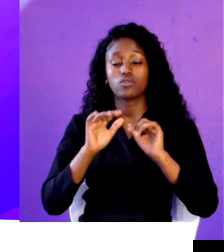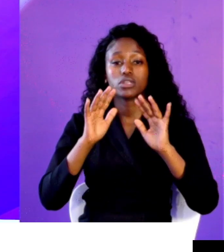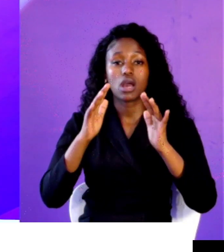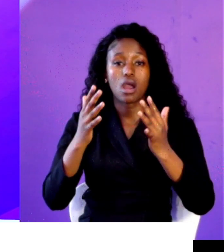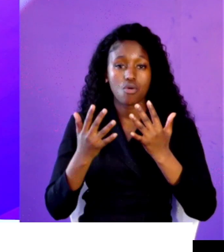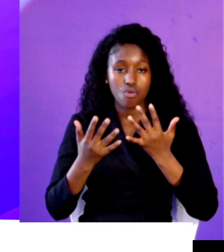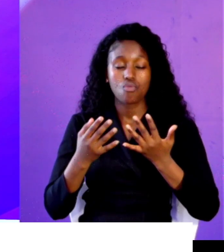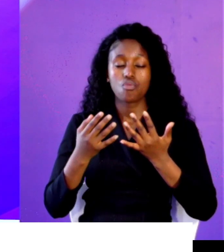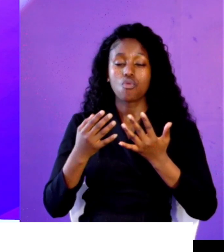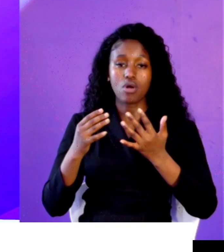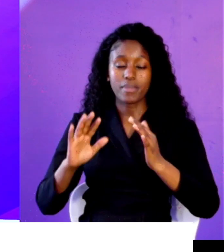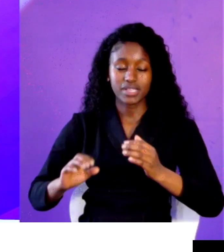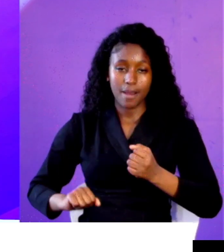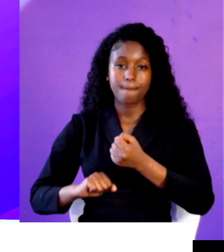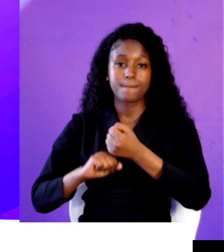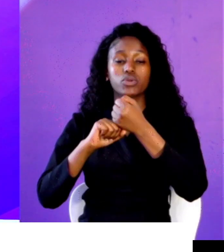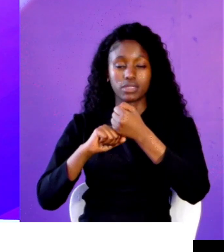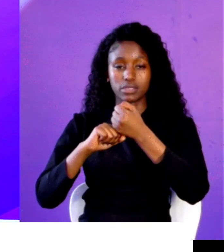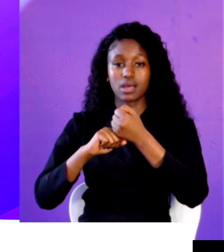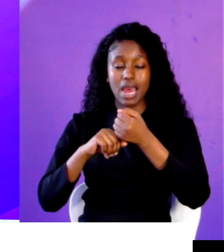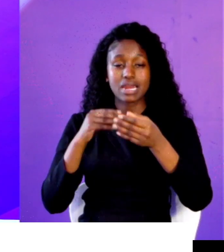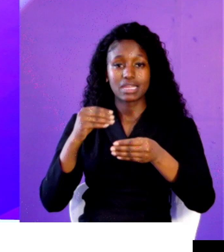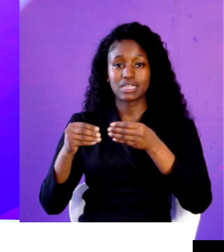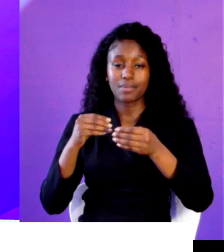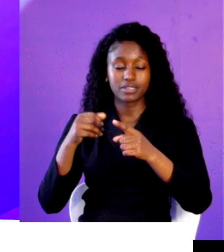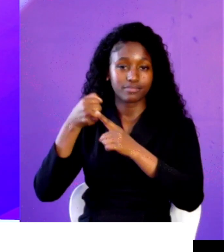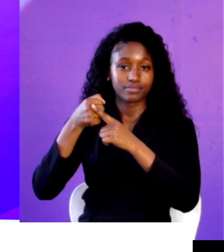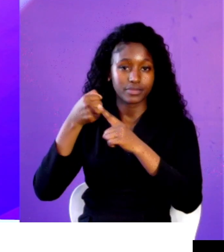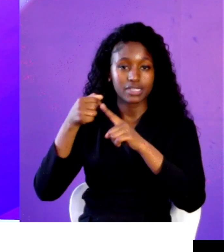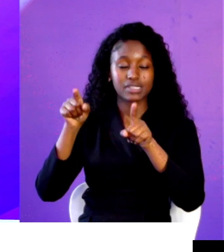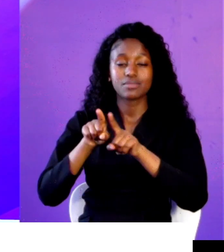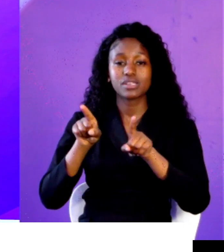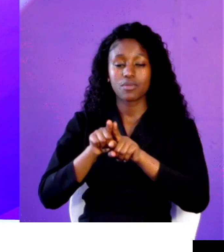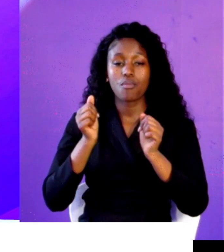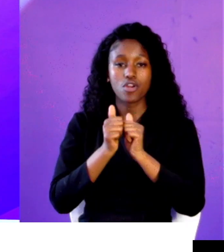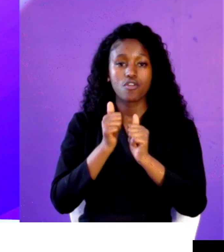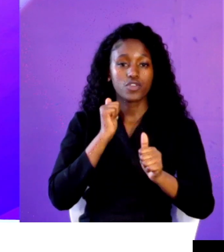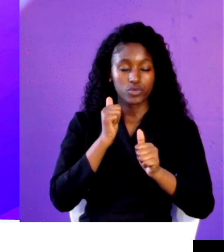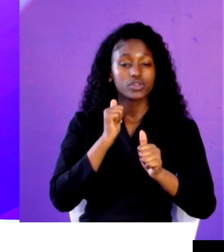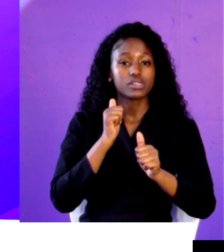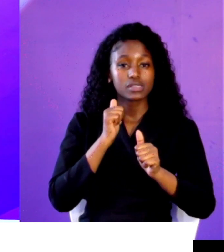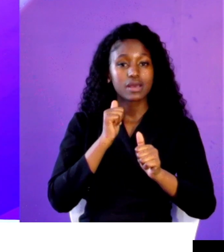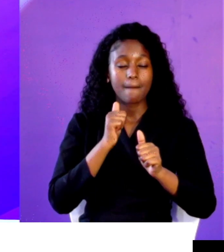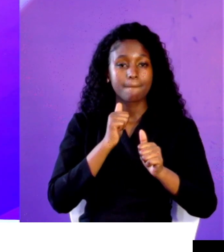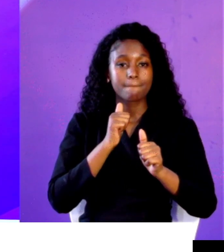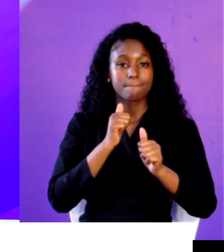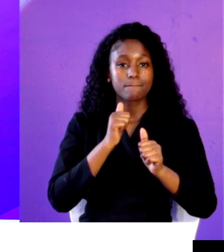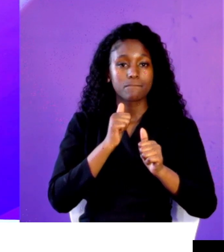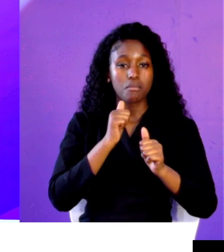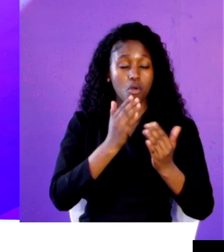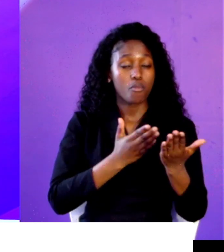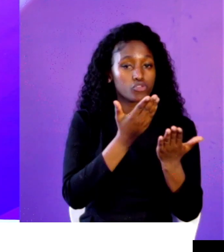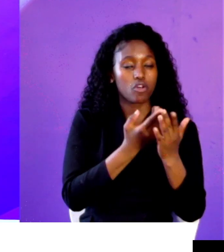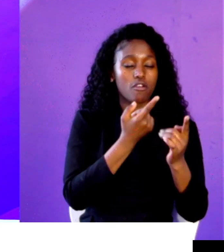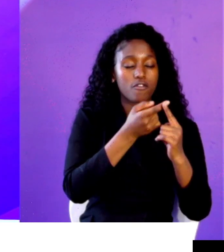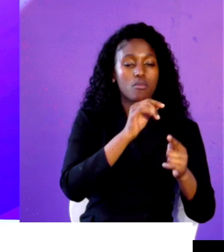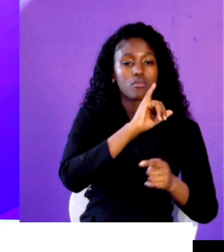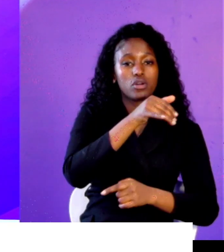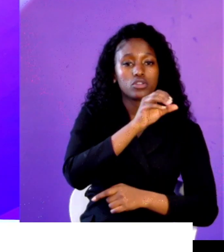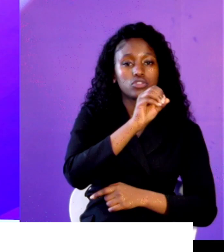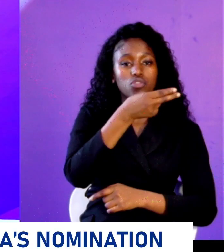and rejected a petition by rival claimant John Ole Kitora, terming